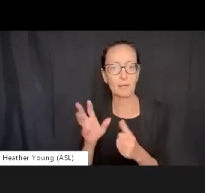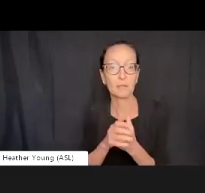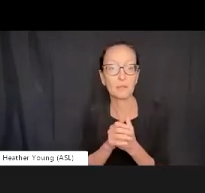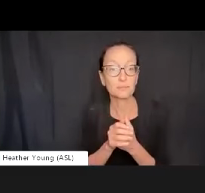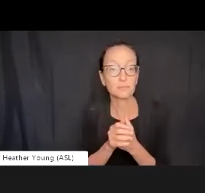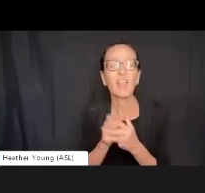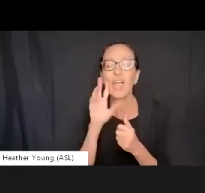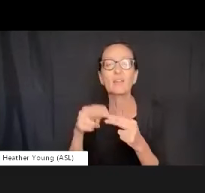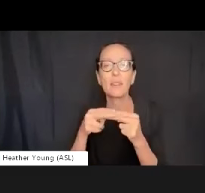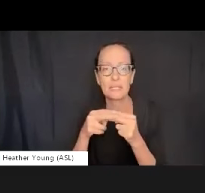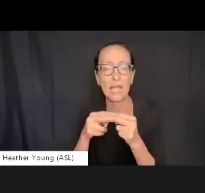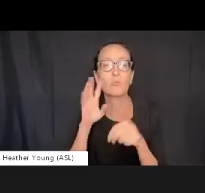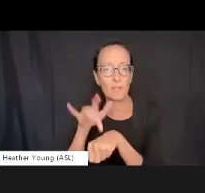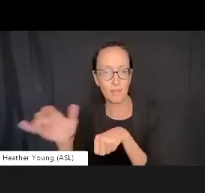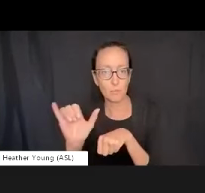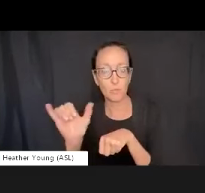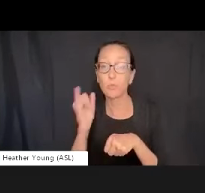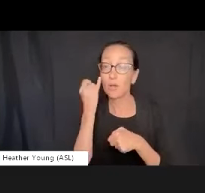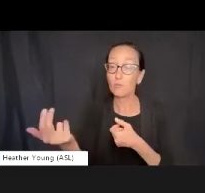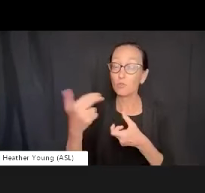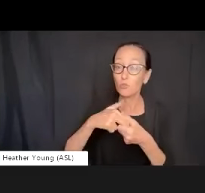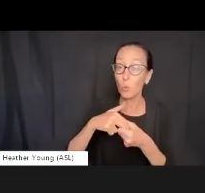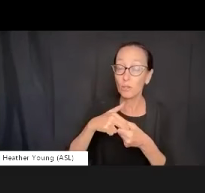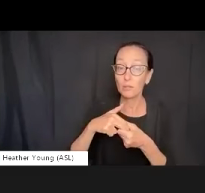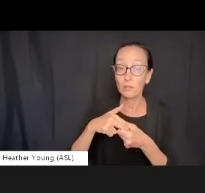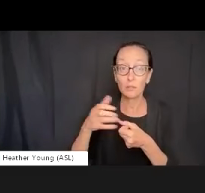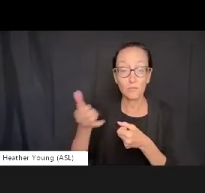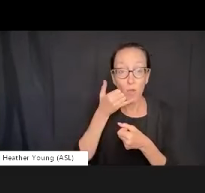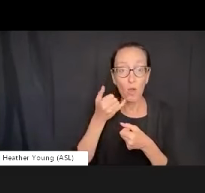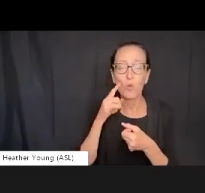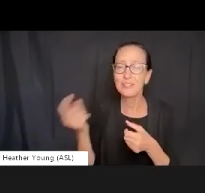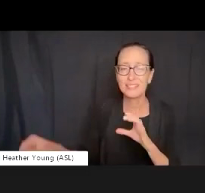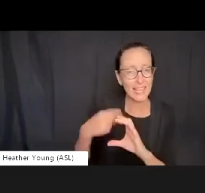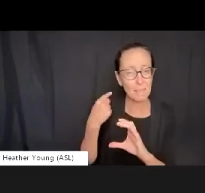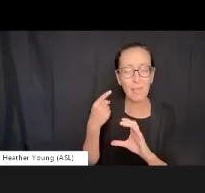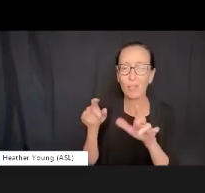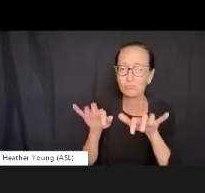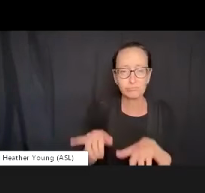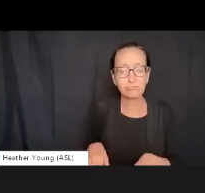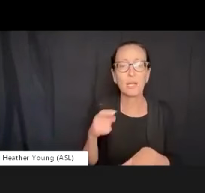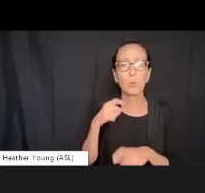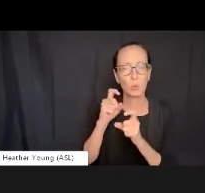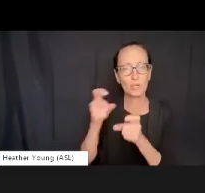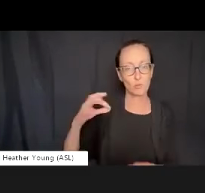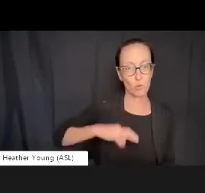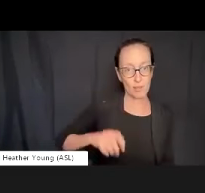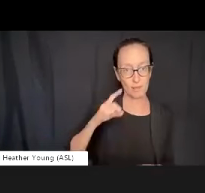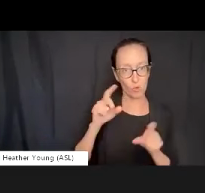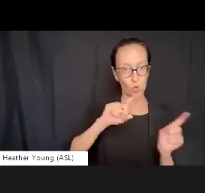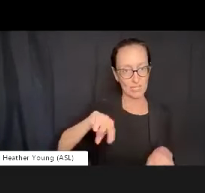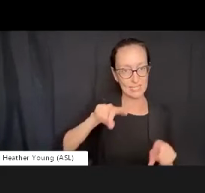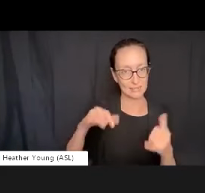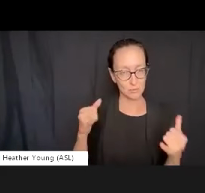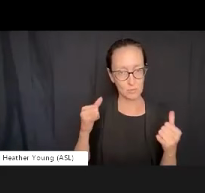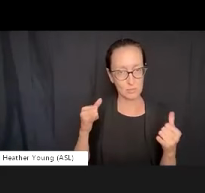us by telephone, please send an email. Link is here with your full name and email address so we can give you credit for attending today's